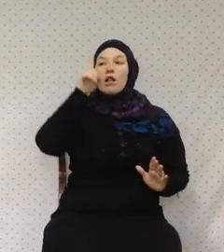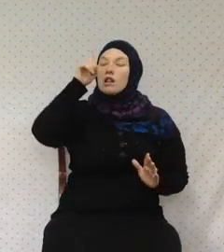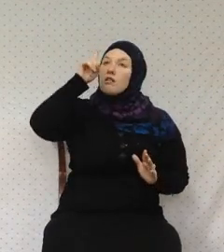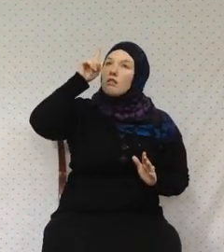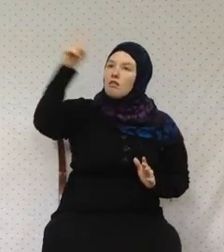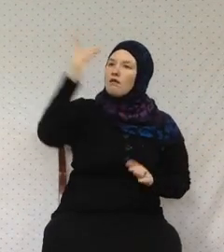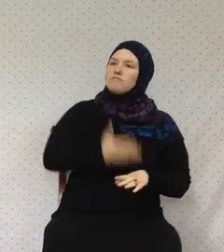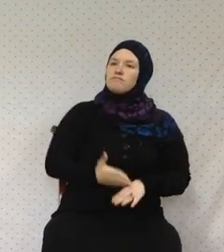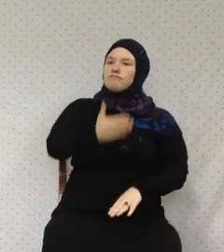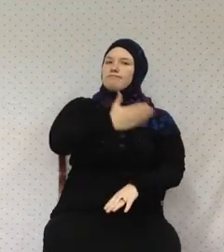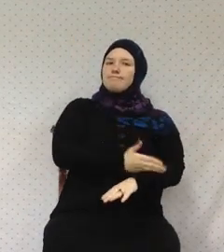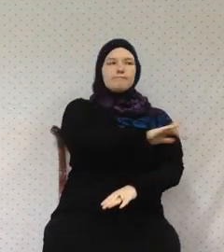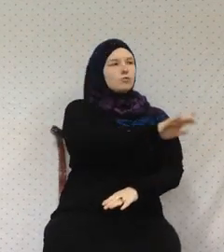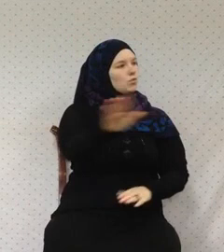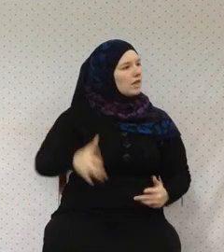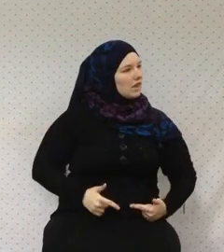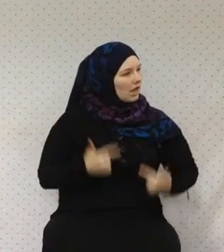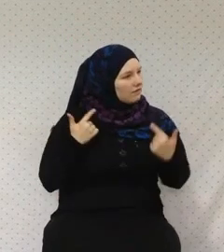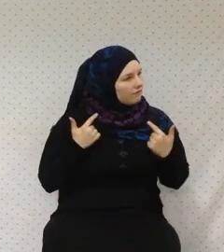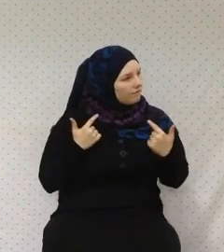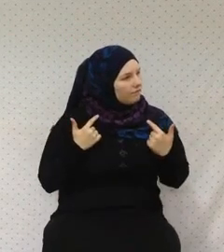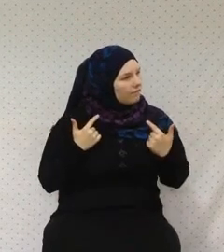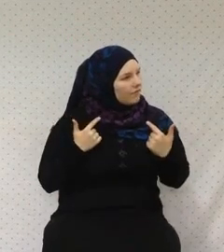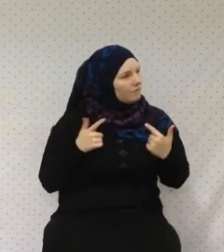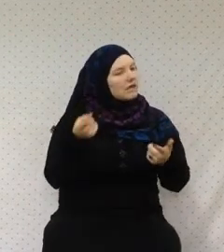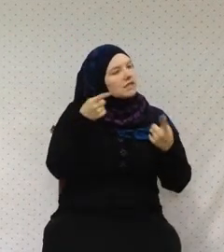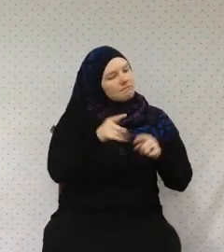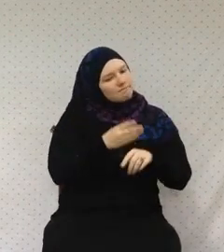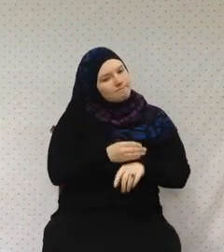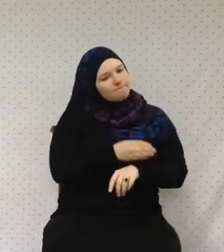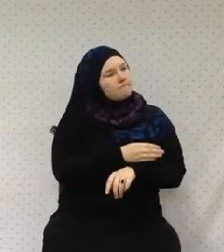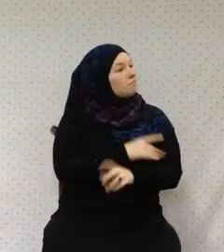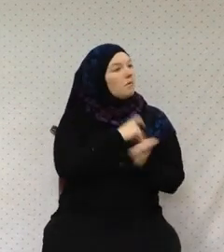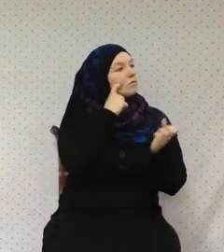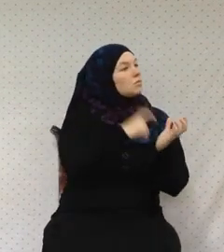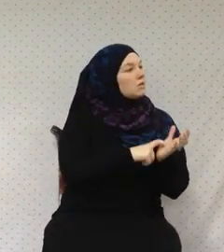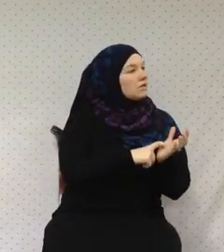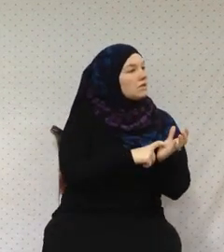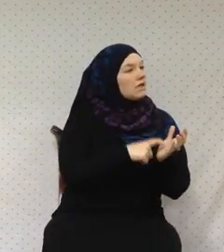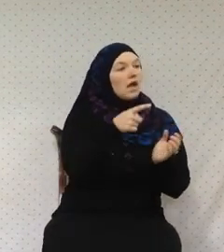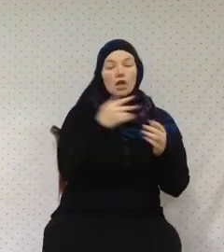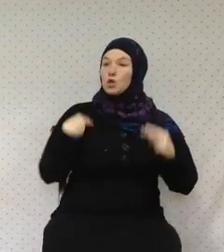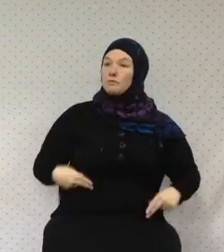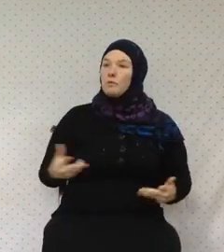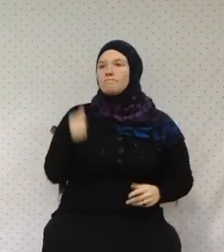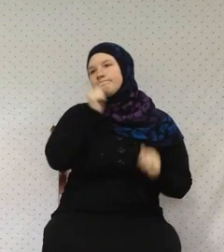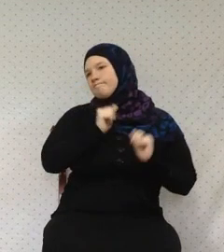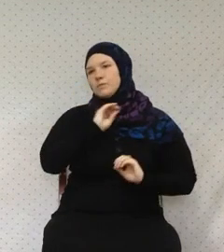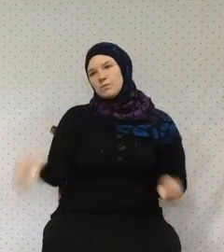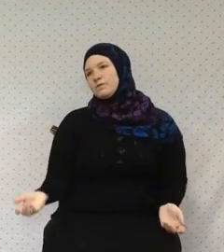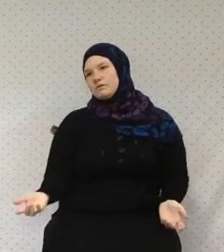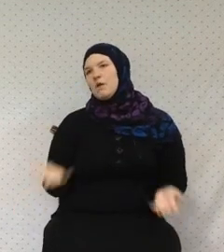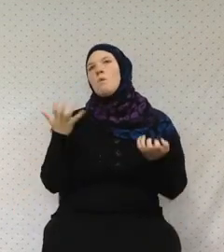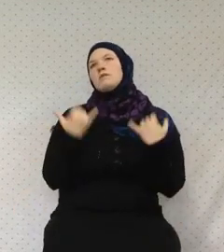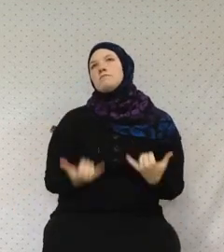is upgrading your life, because it's coming incrementally and we are impatient. So when